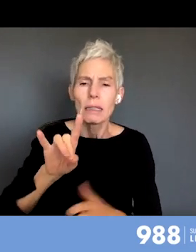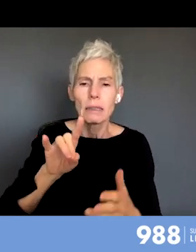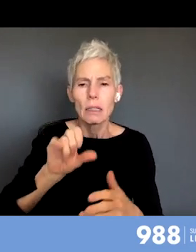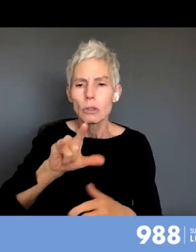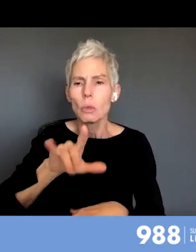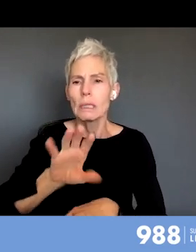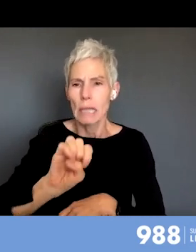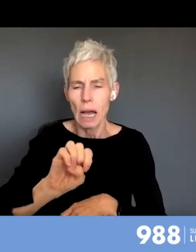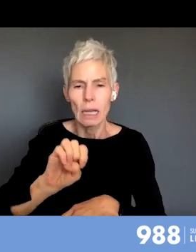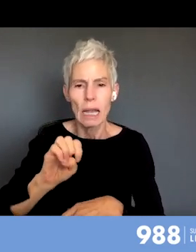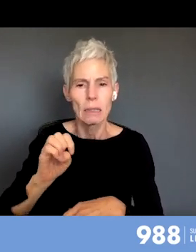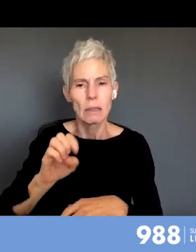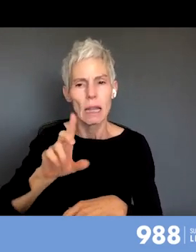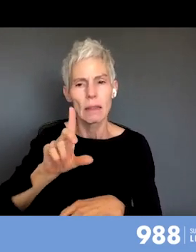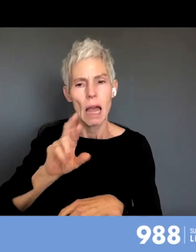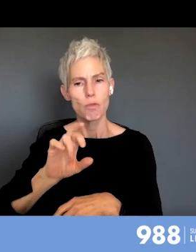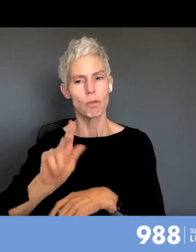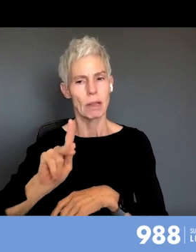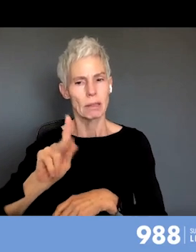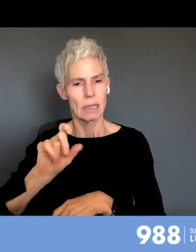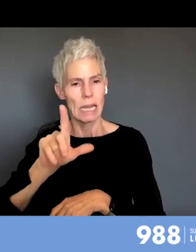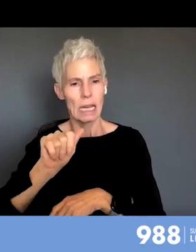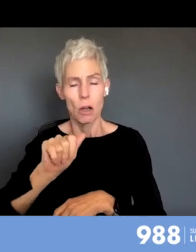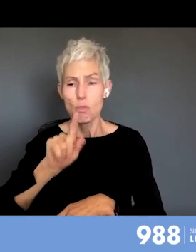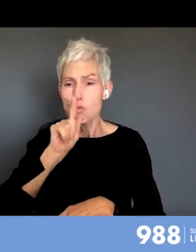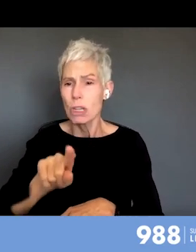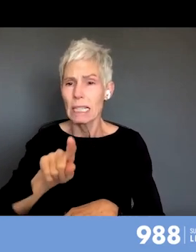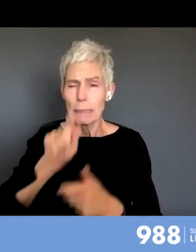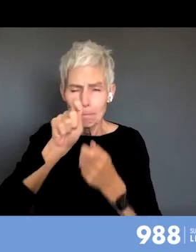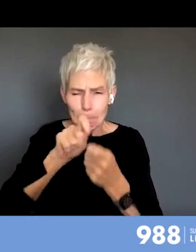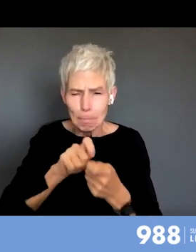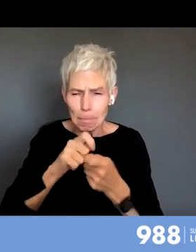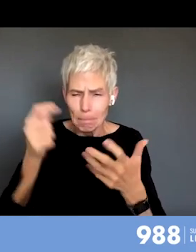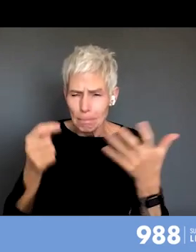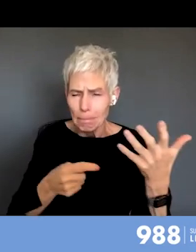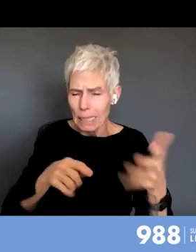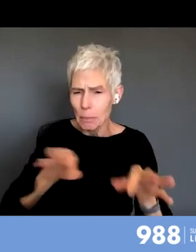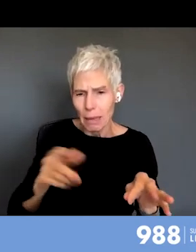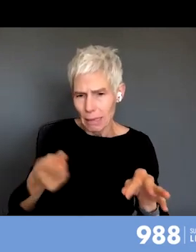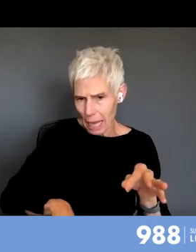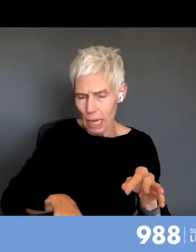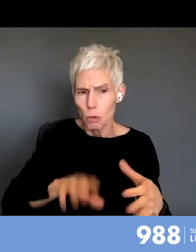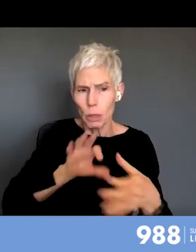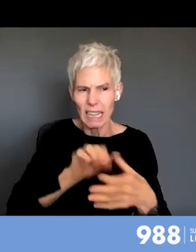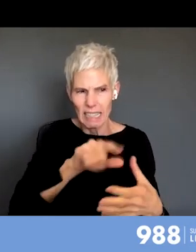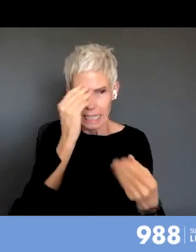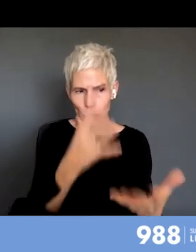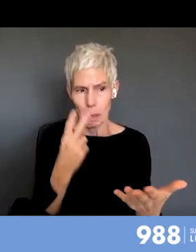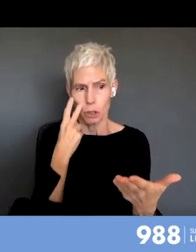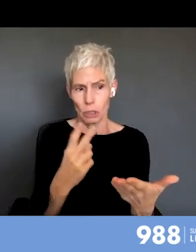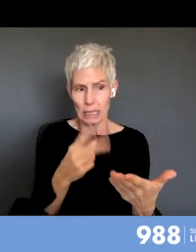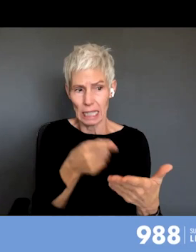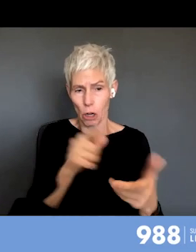risk data. And I won't be able to go into significant detail about the data sources you're seeing here on the slide. But